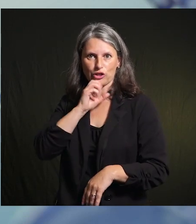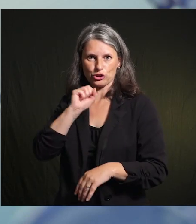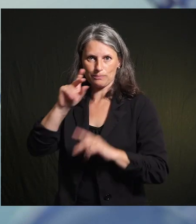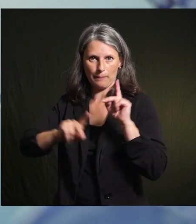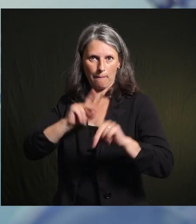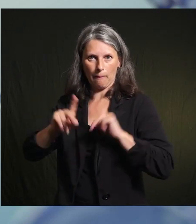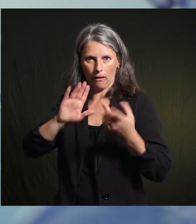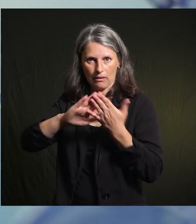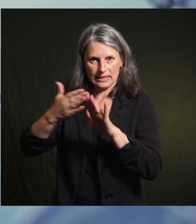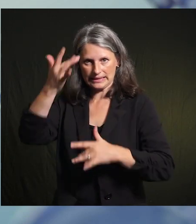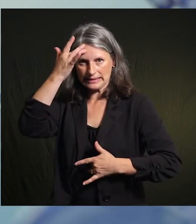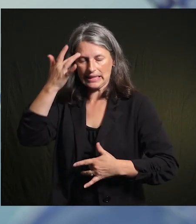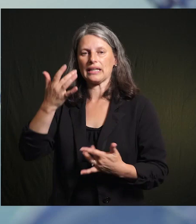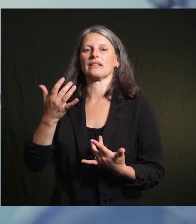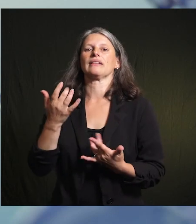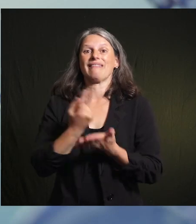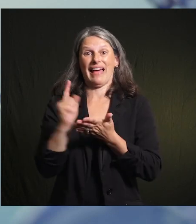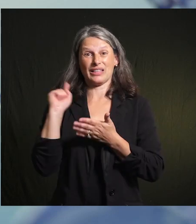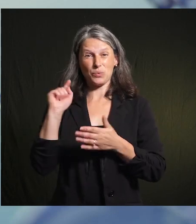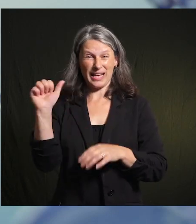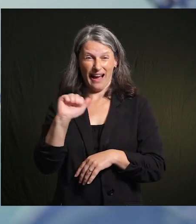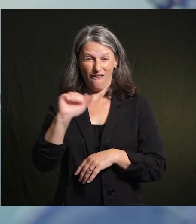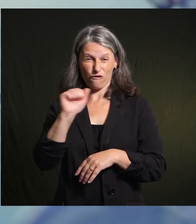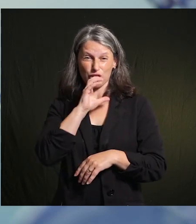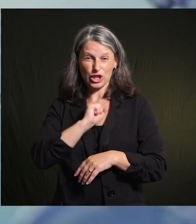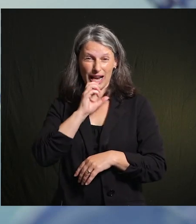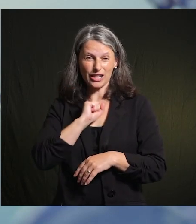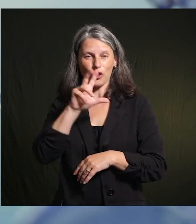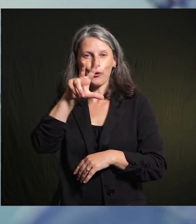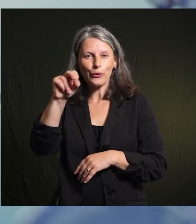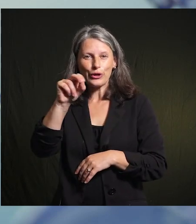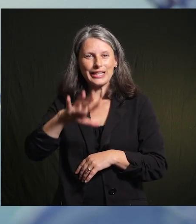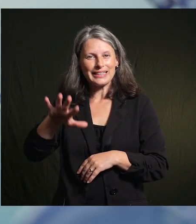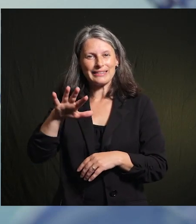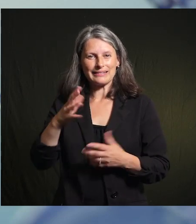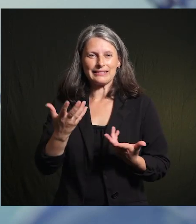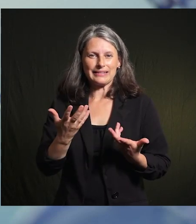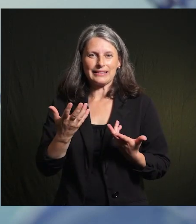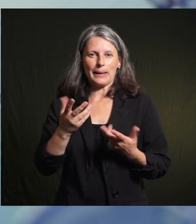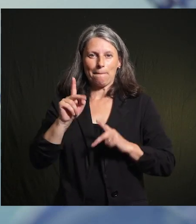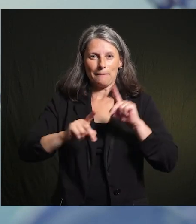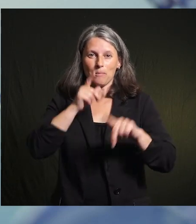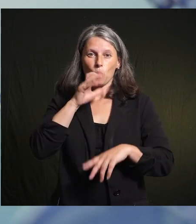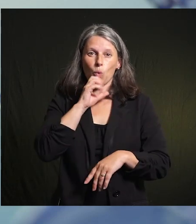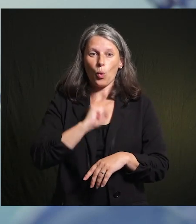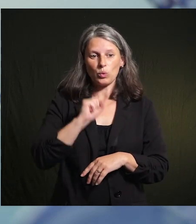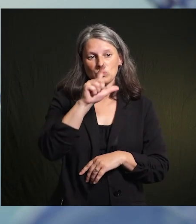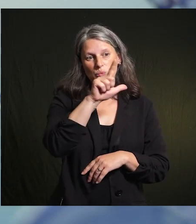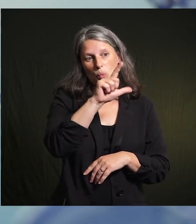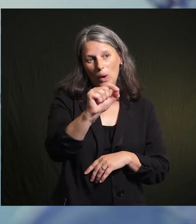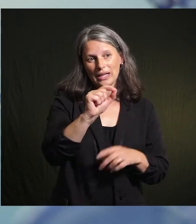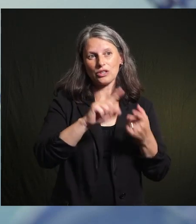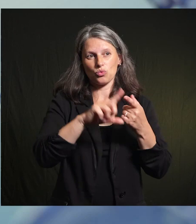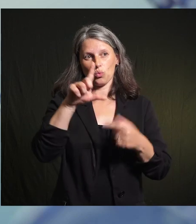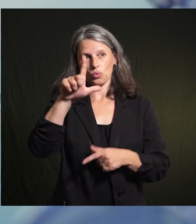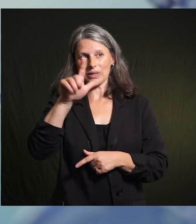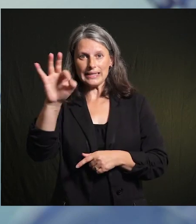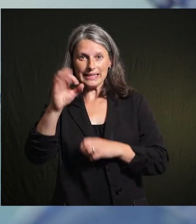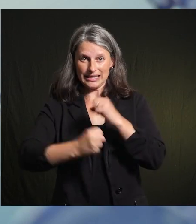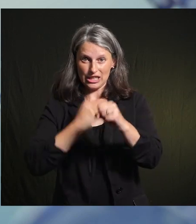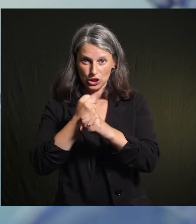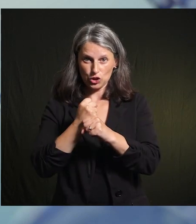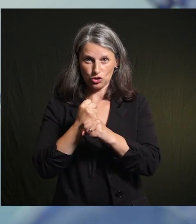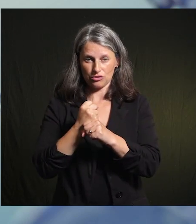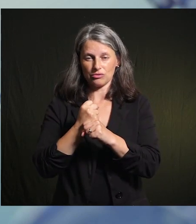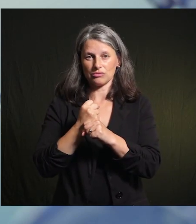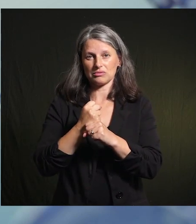for instance, our average age of our cases was only 30 years old. And we're seeing that people in the 20 to 29 year age